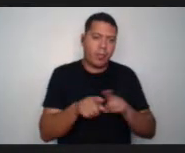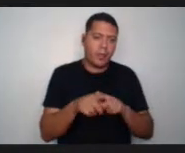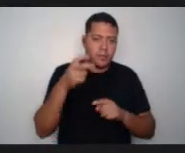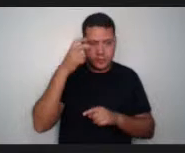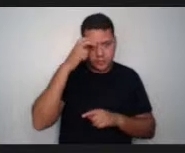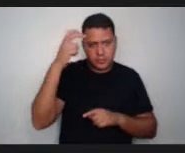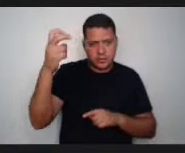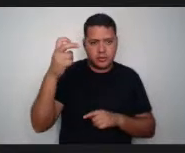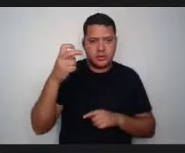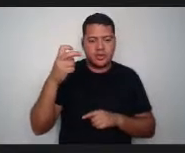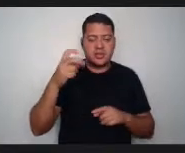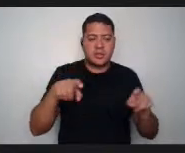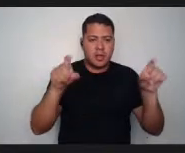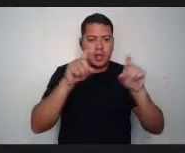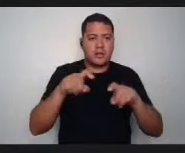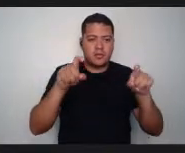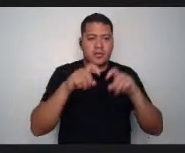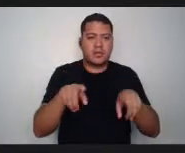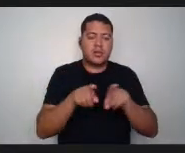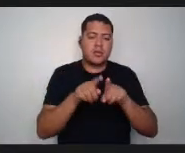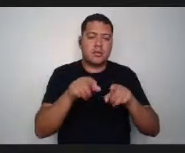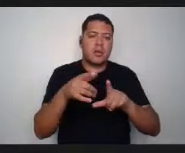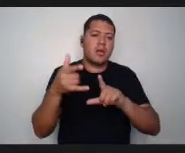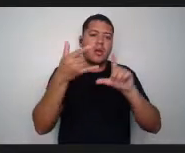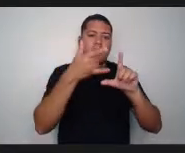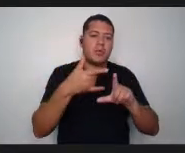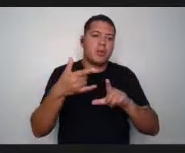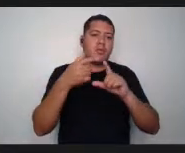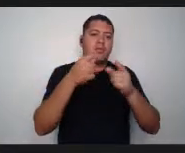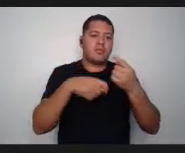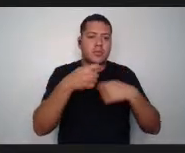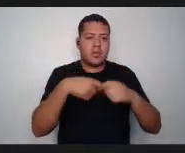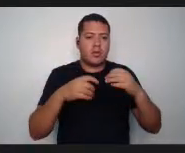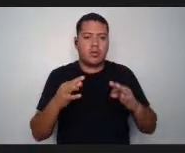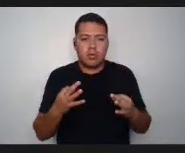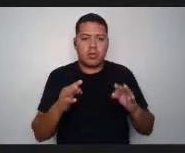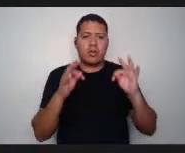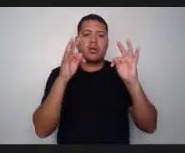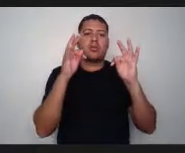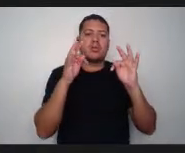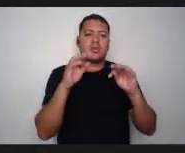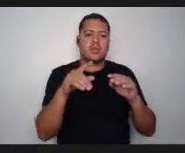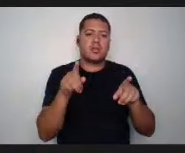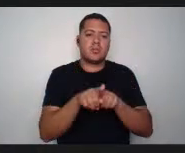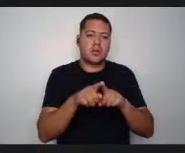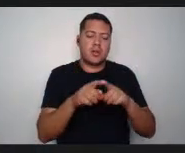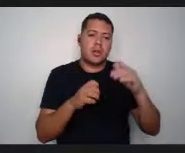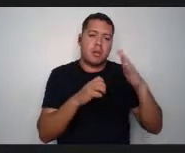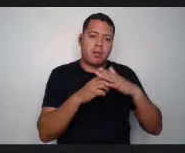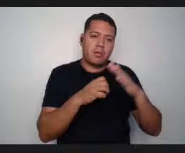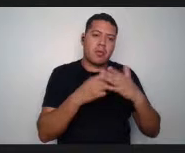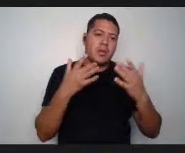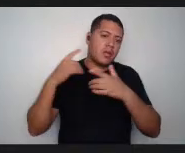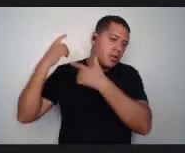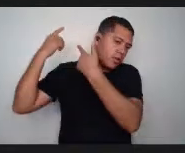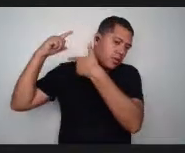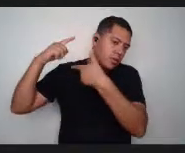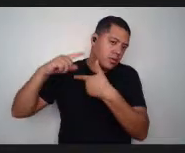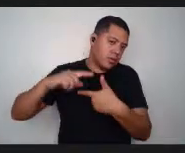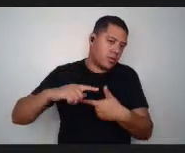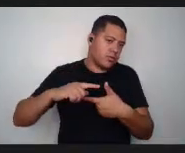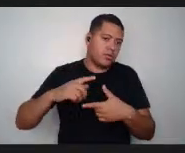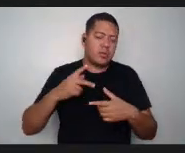food platforms which use AI. The technology businesses that